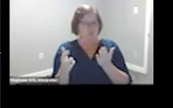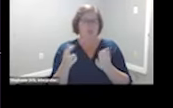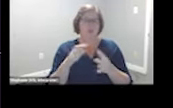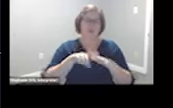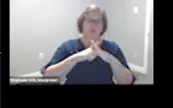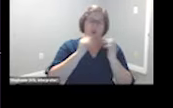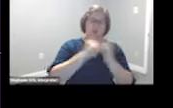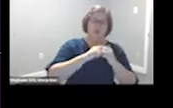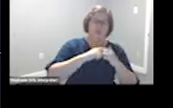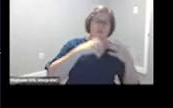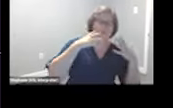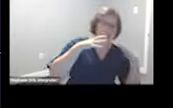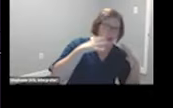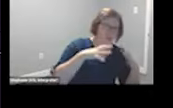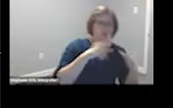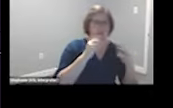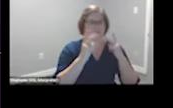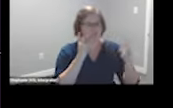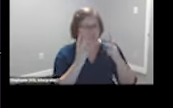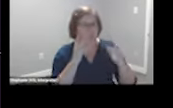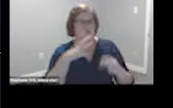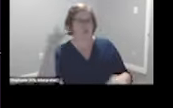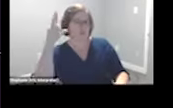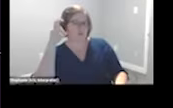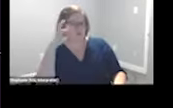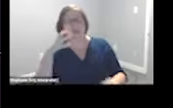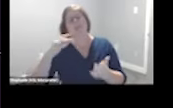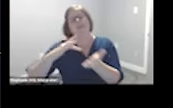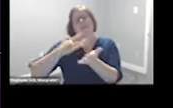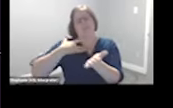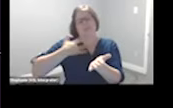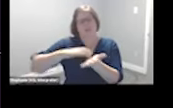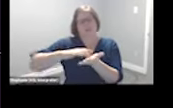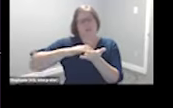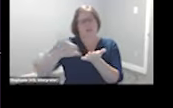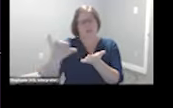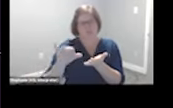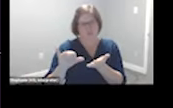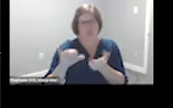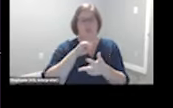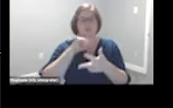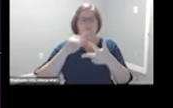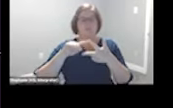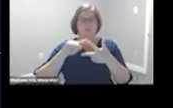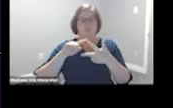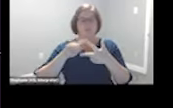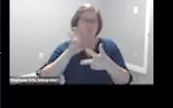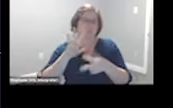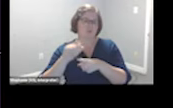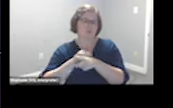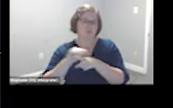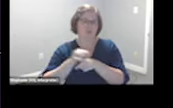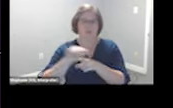with visual, we want to do stuff with audio, we want to bring, and tactile, sorry, we want to bring everything together. We're then going to train